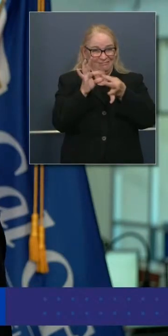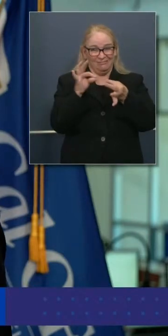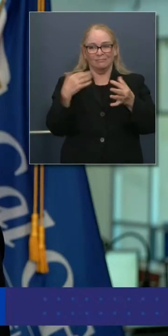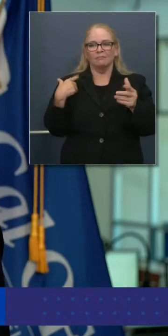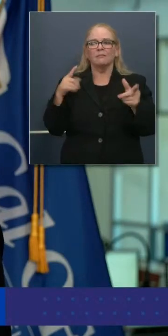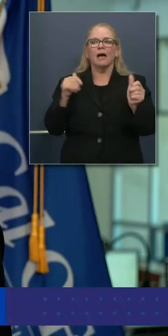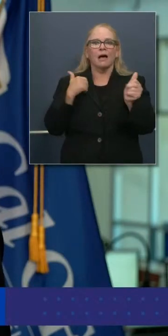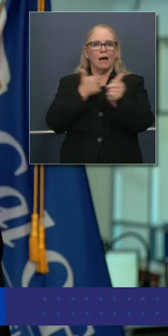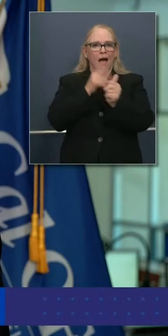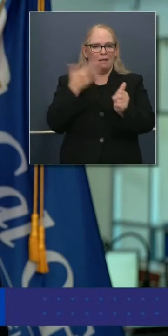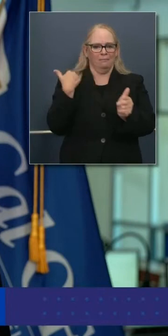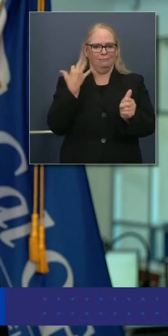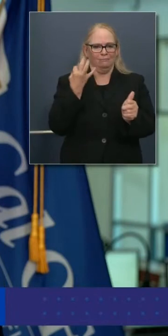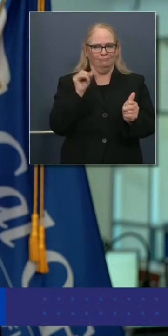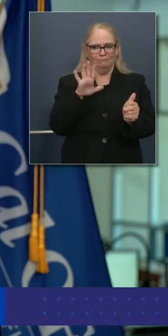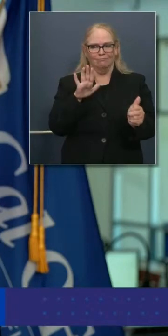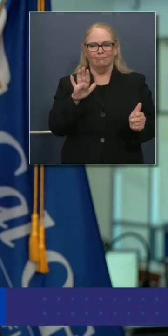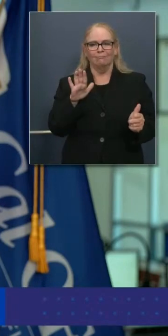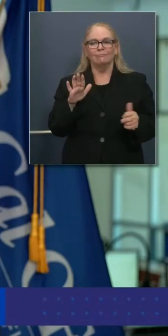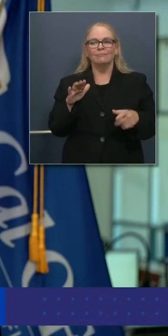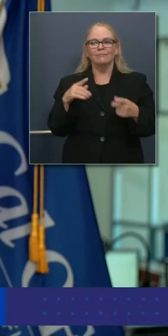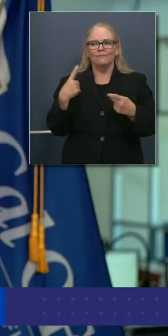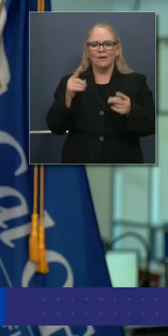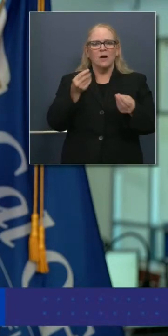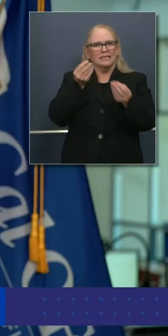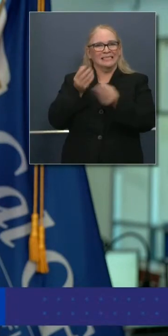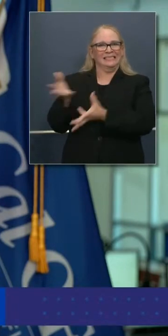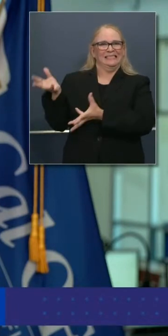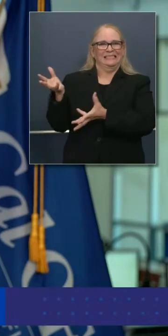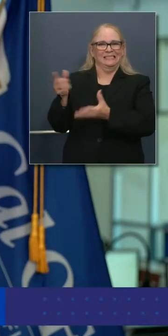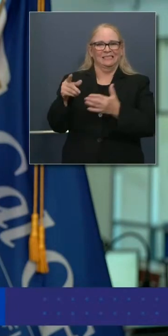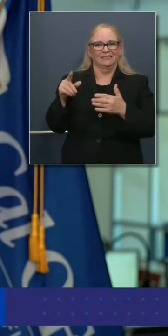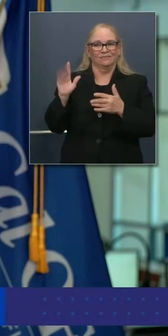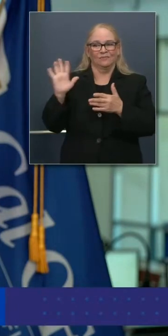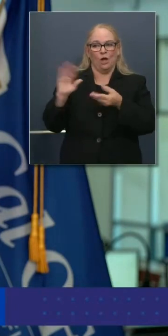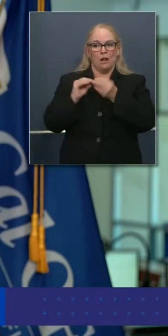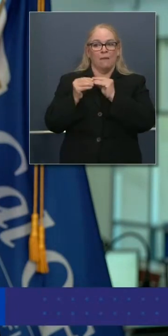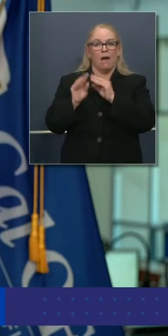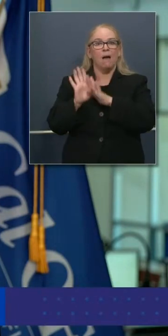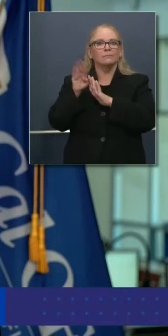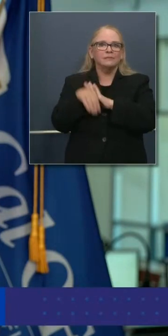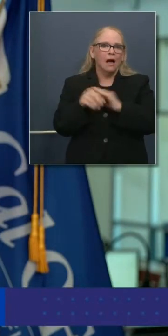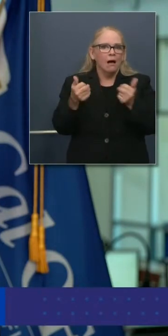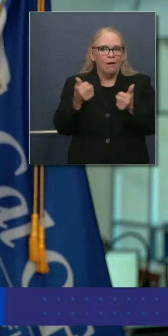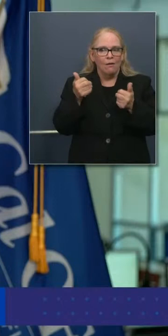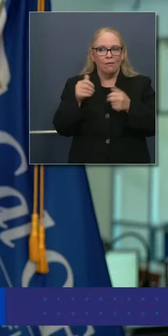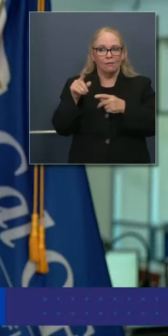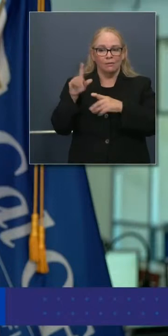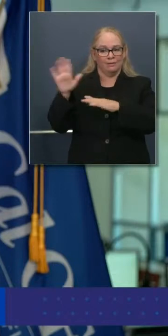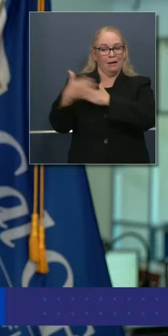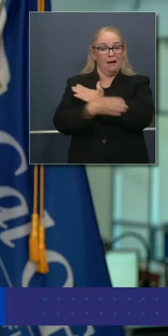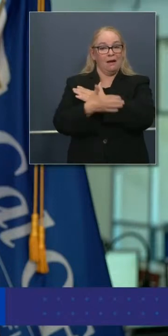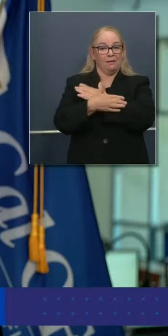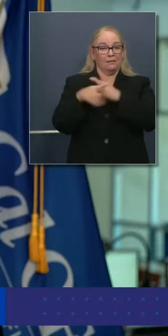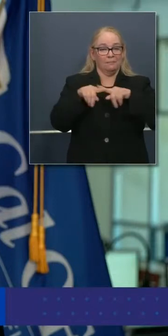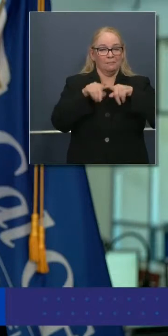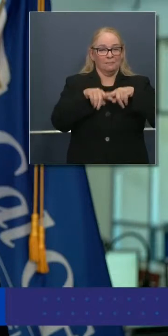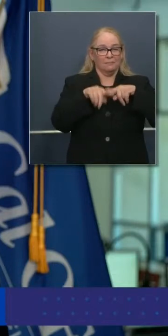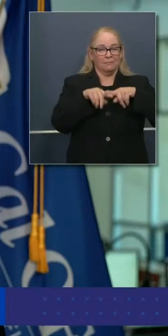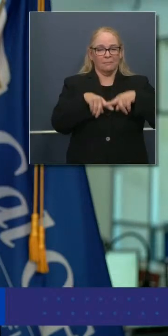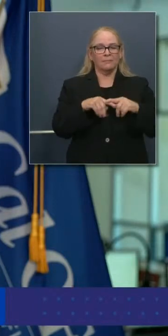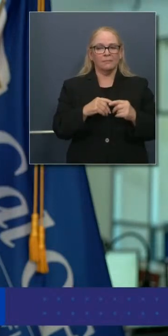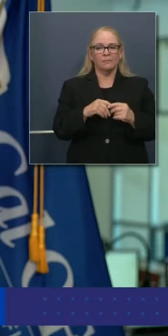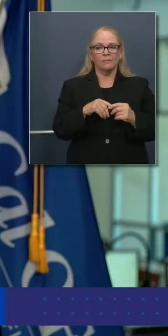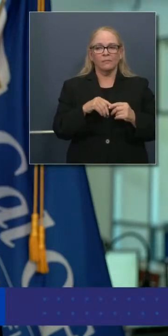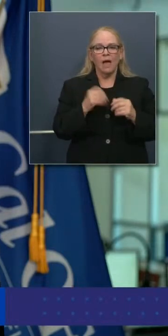and we move forward and we see the trends in hospitalizations and ICU levels, we expect and hope